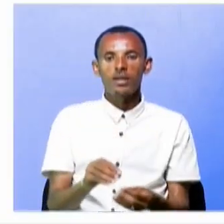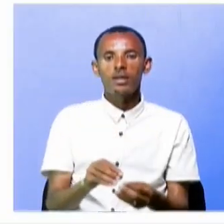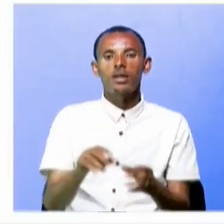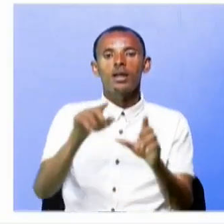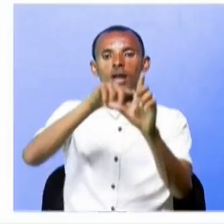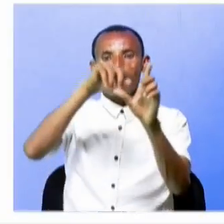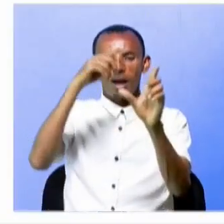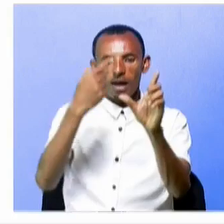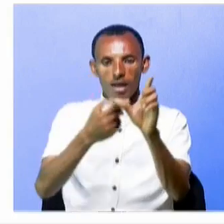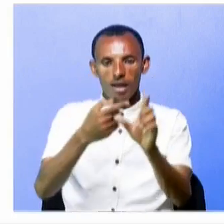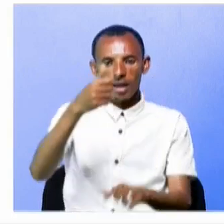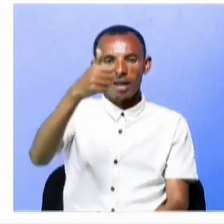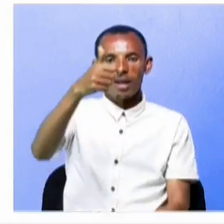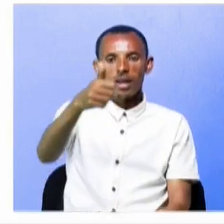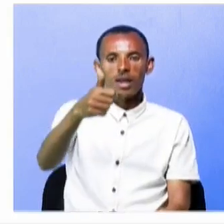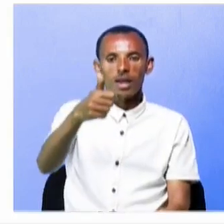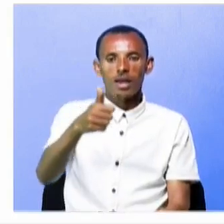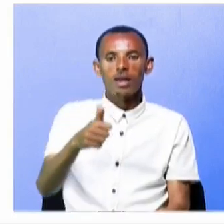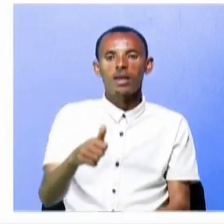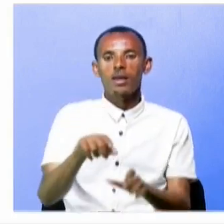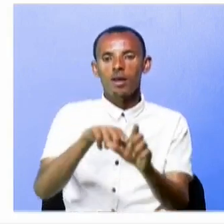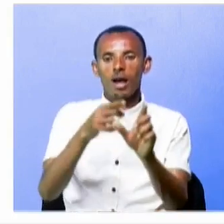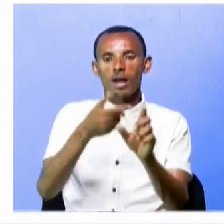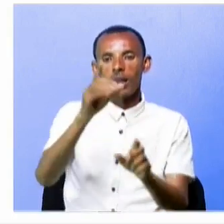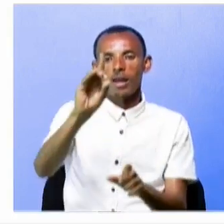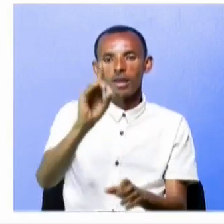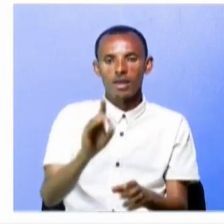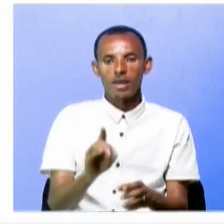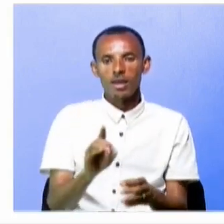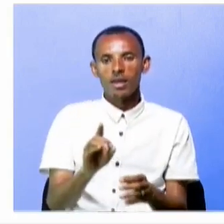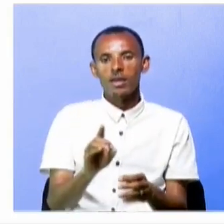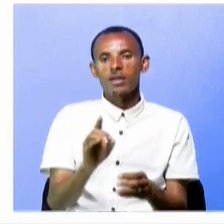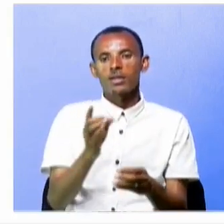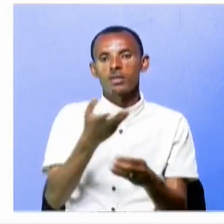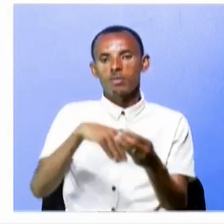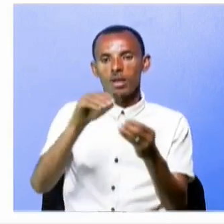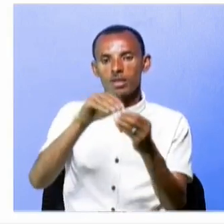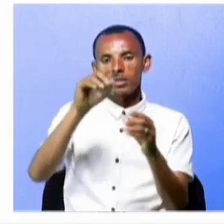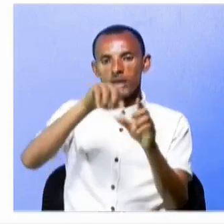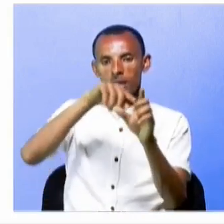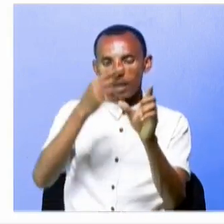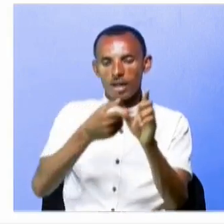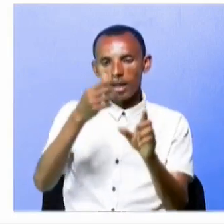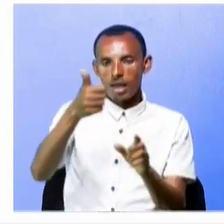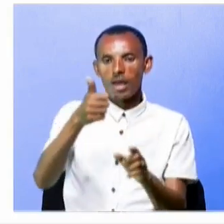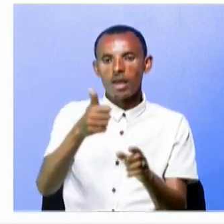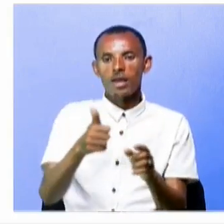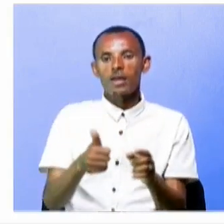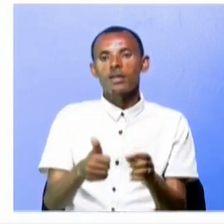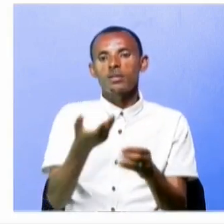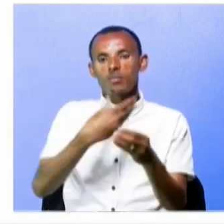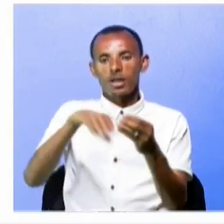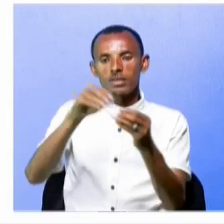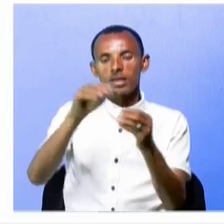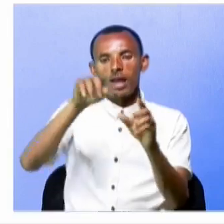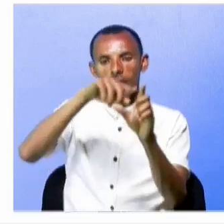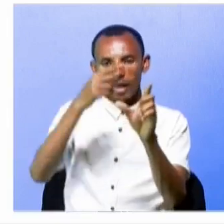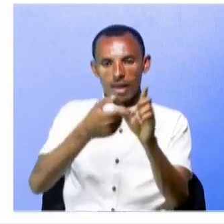angle A, I mean angle D, plus angle A, plus angle E,